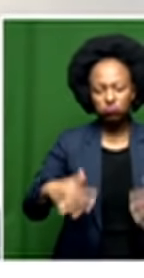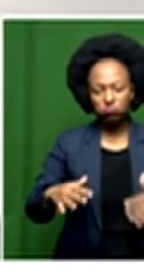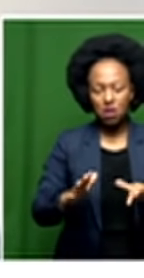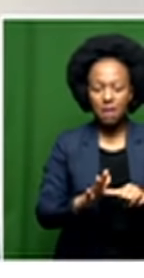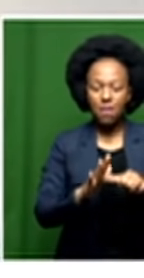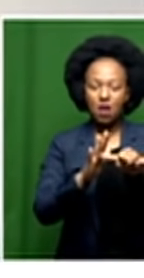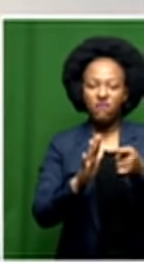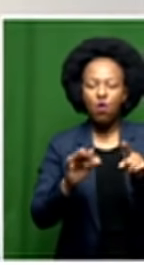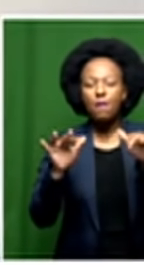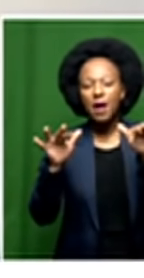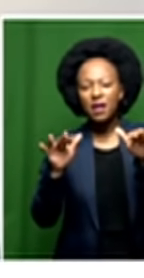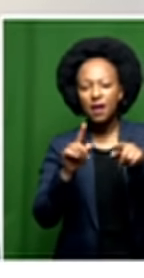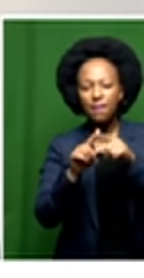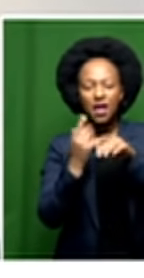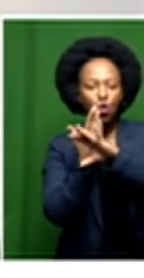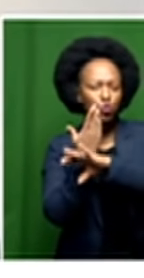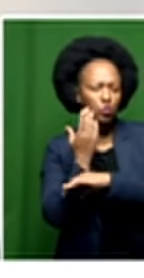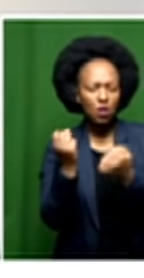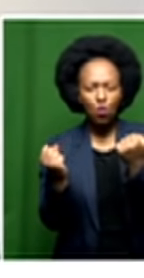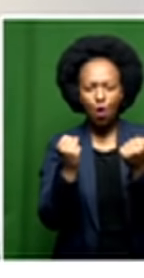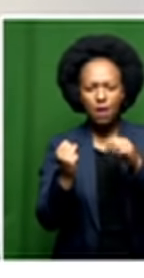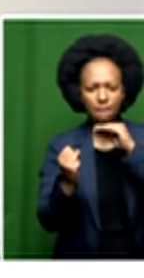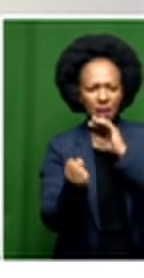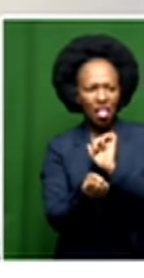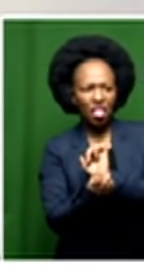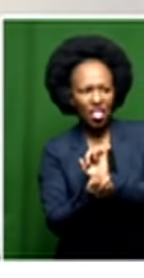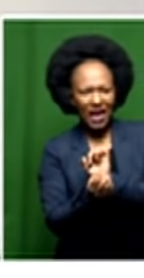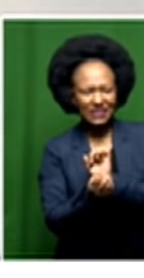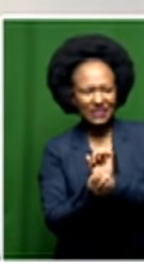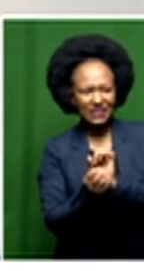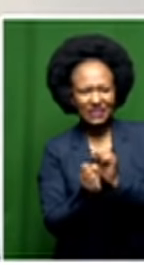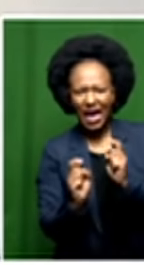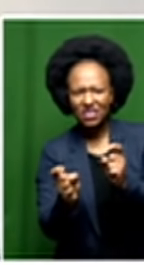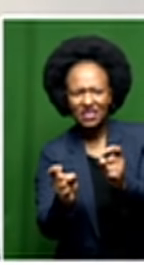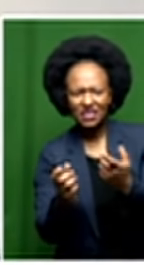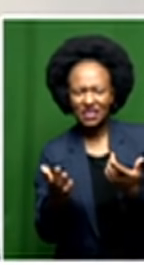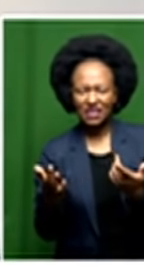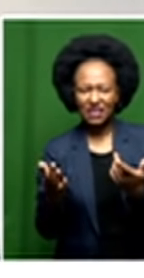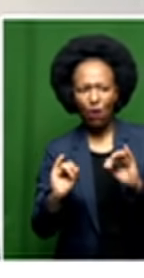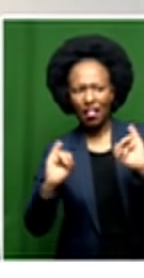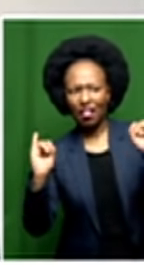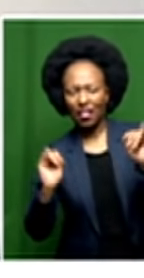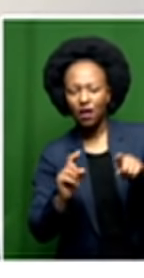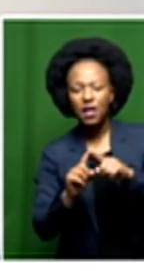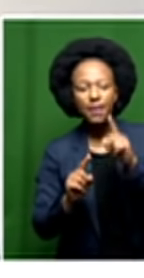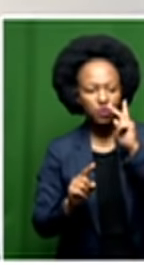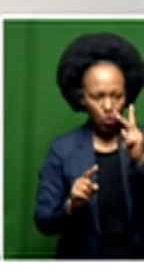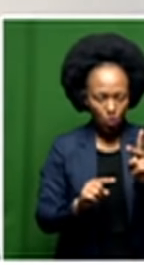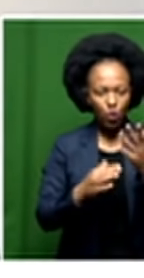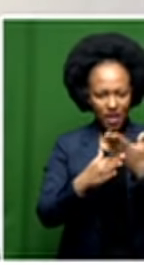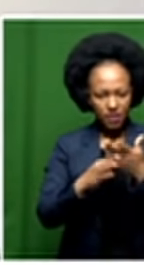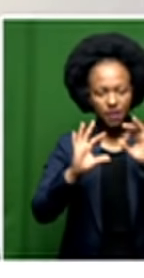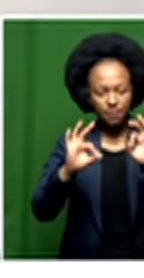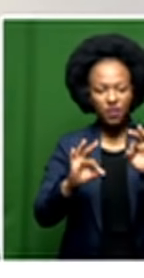view is that the Constitutional Court should not be detained by the issue of urgency. It should look into the merits of the case so that if